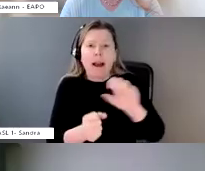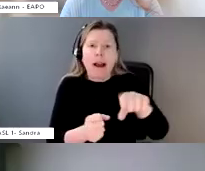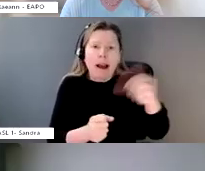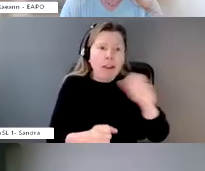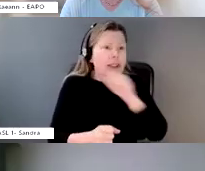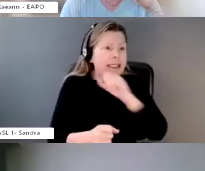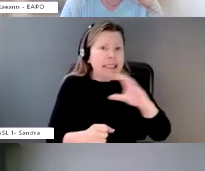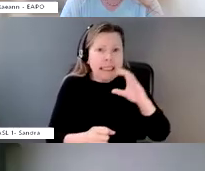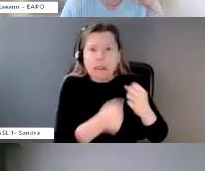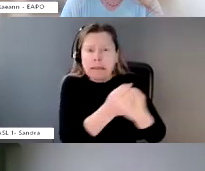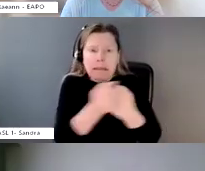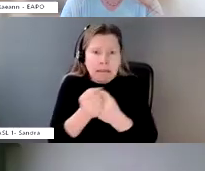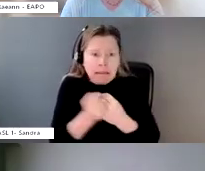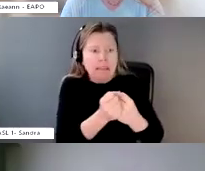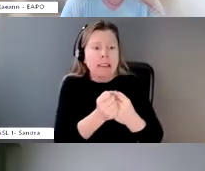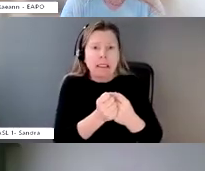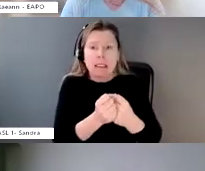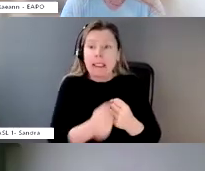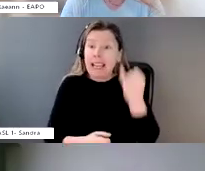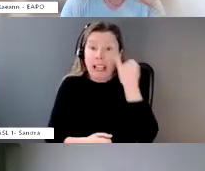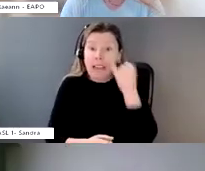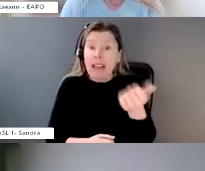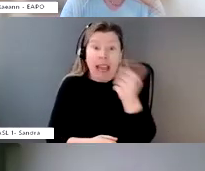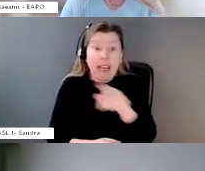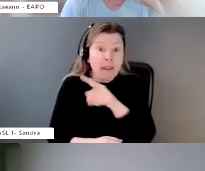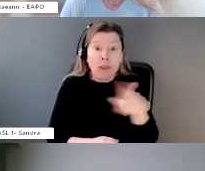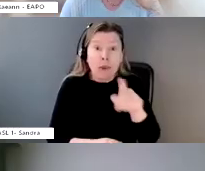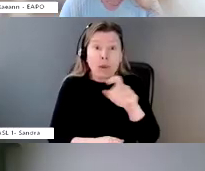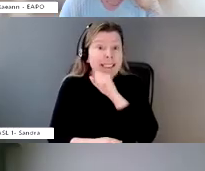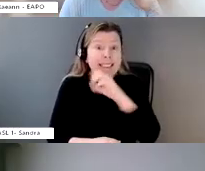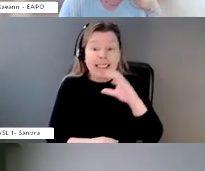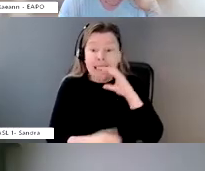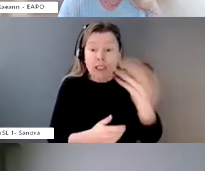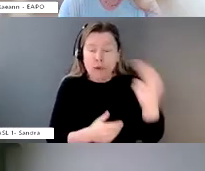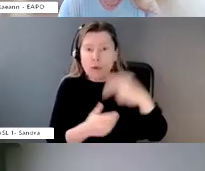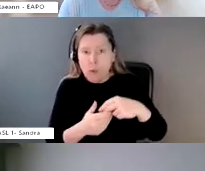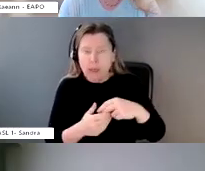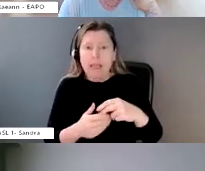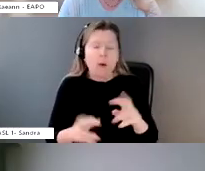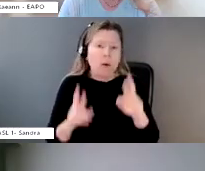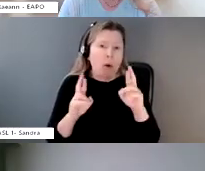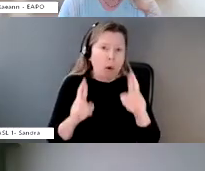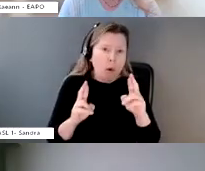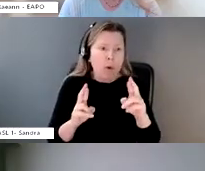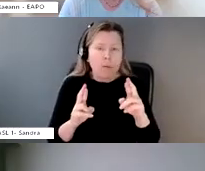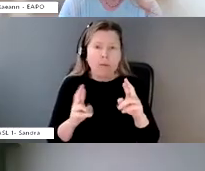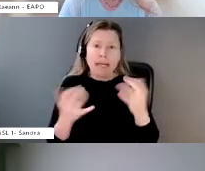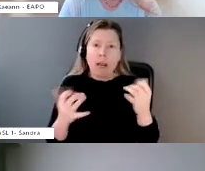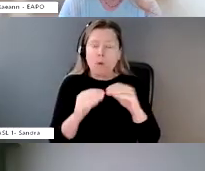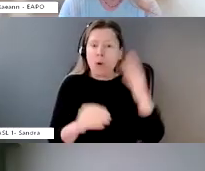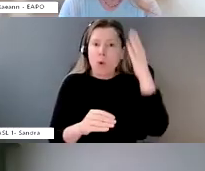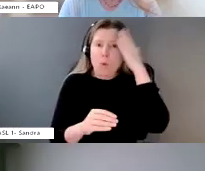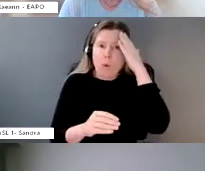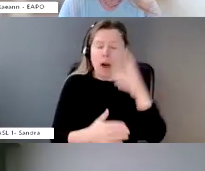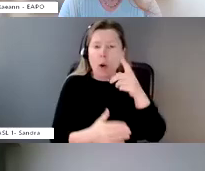and inform all seniors who are joining about being more attentive to some of the issues or risk factors of those who may be